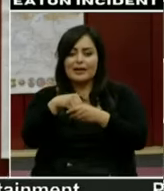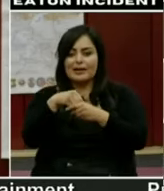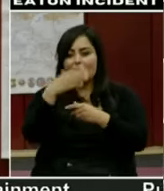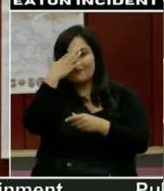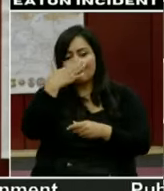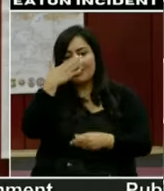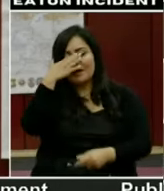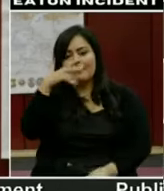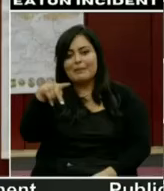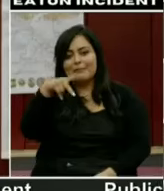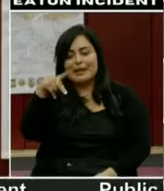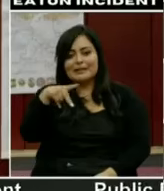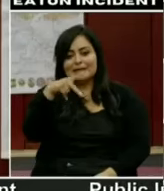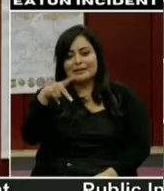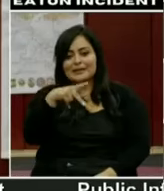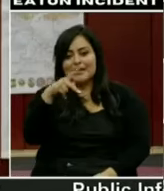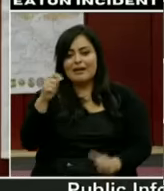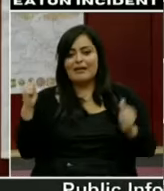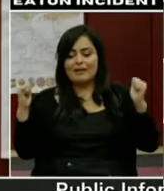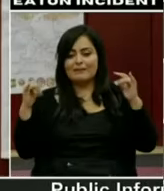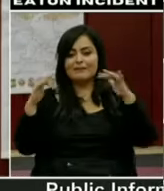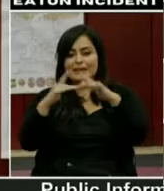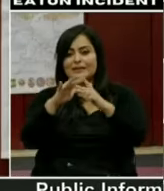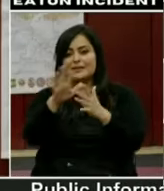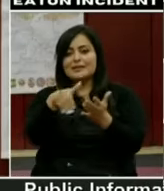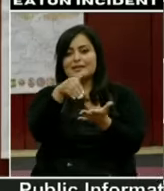the Pasadena Convention Center.